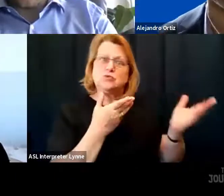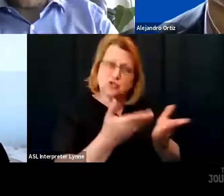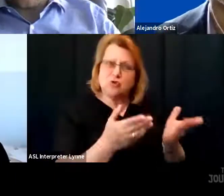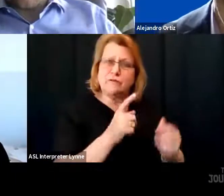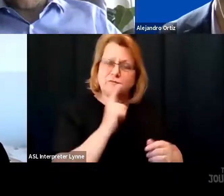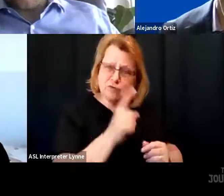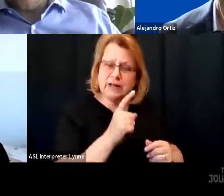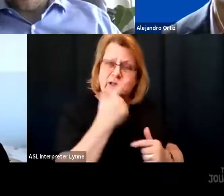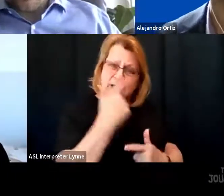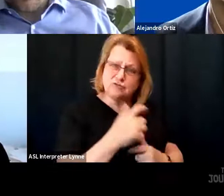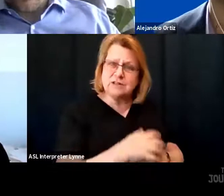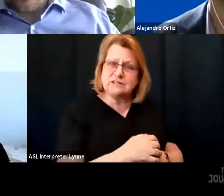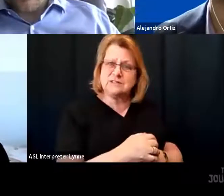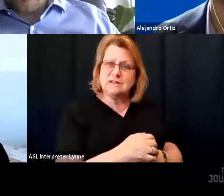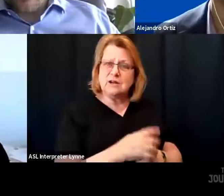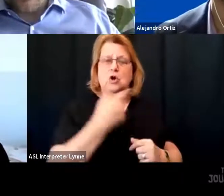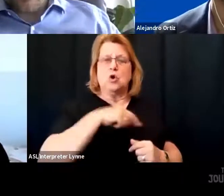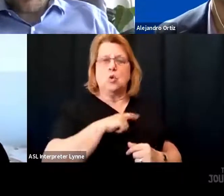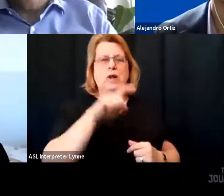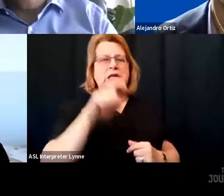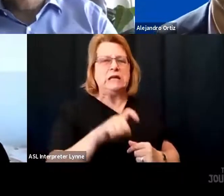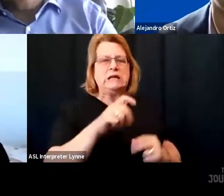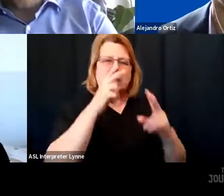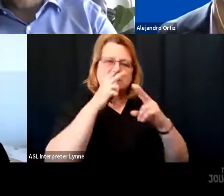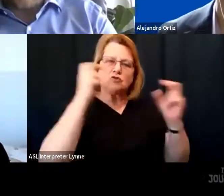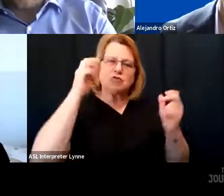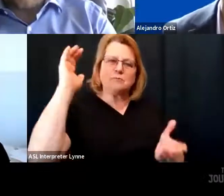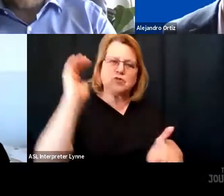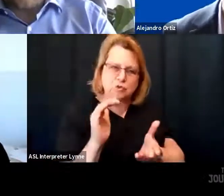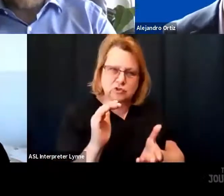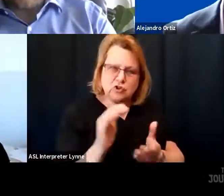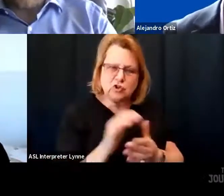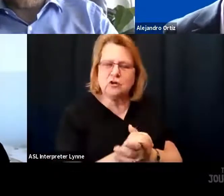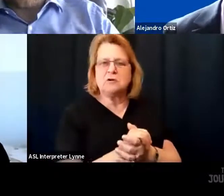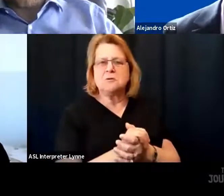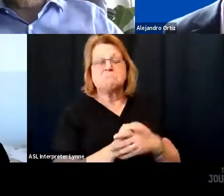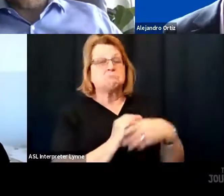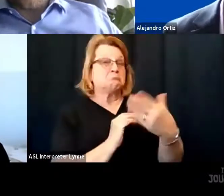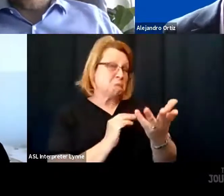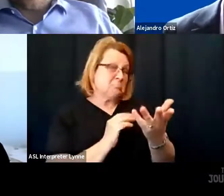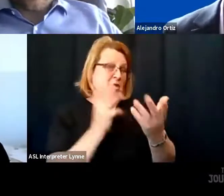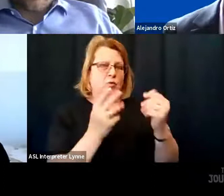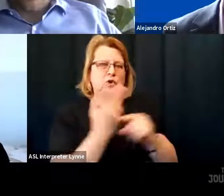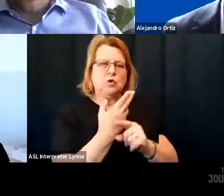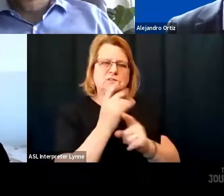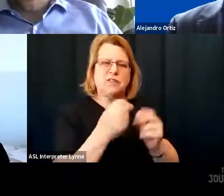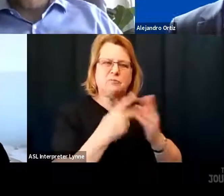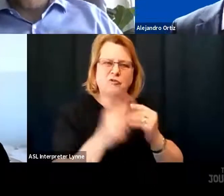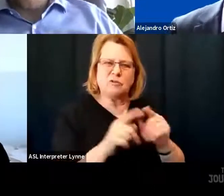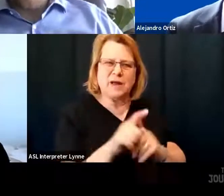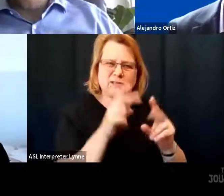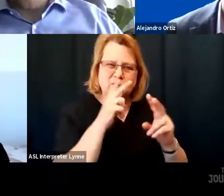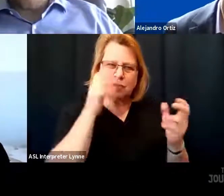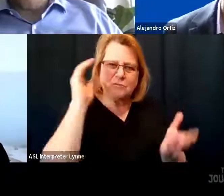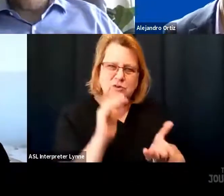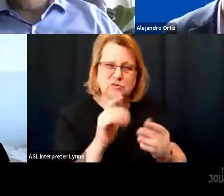in the Faribault case, we need it as a crime reducer, right? We need this crime free program as a crime reducer. And then it was our